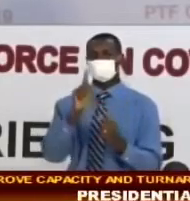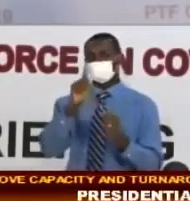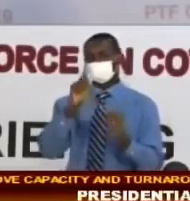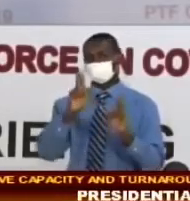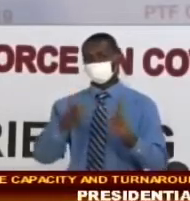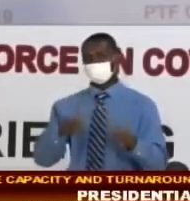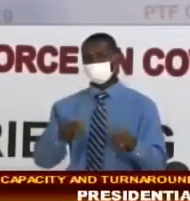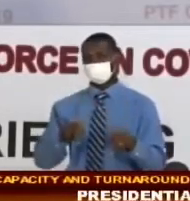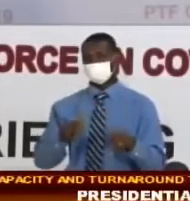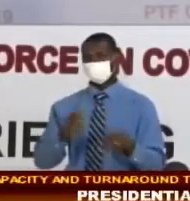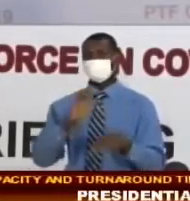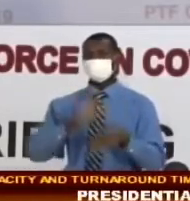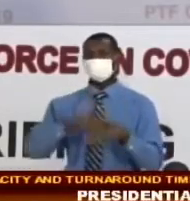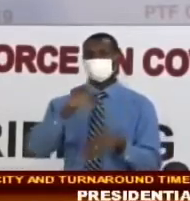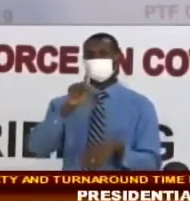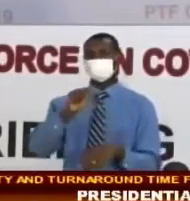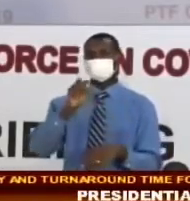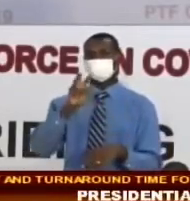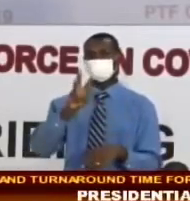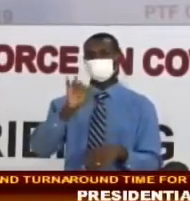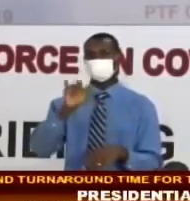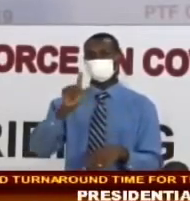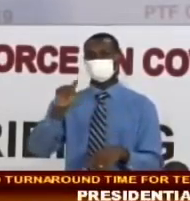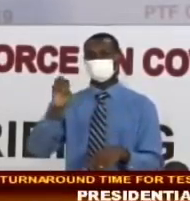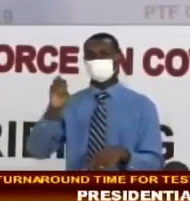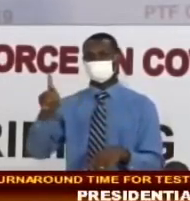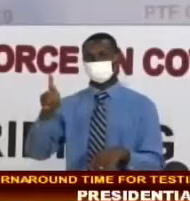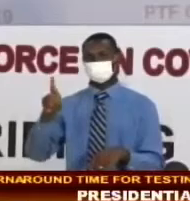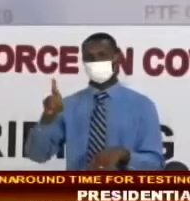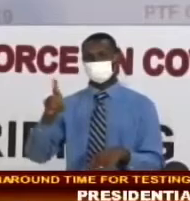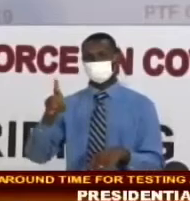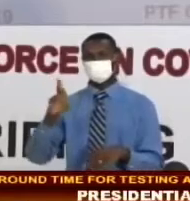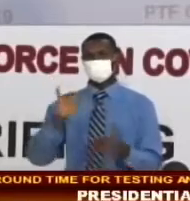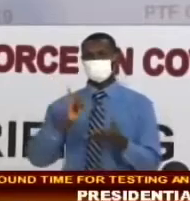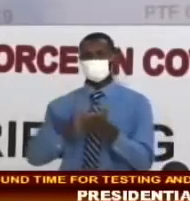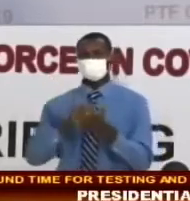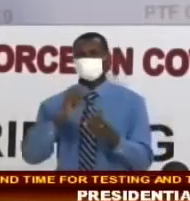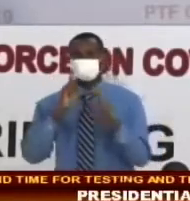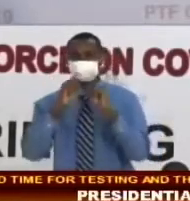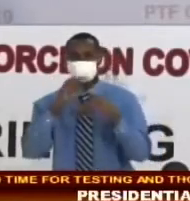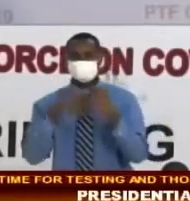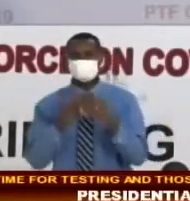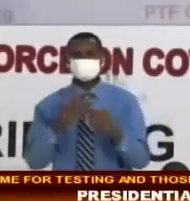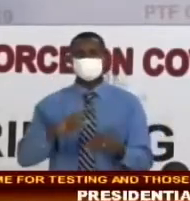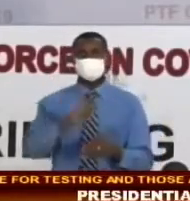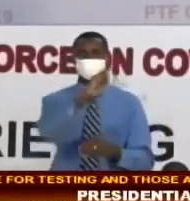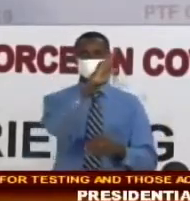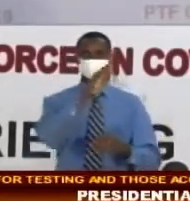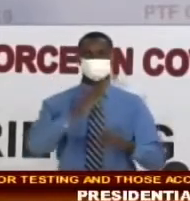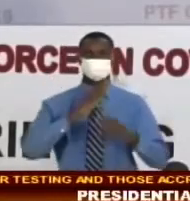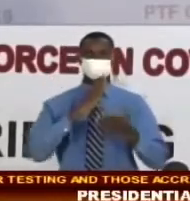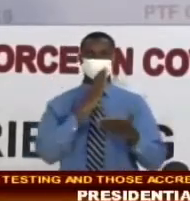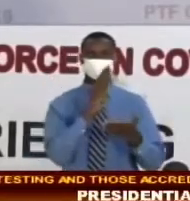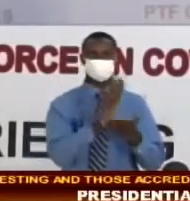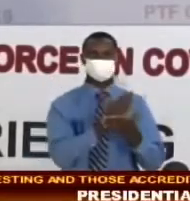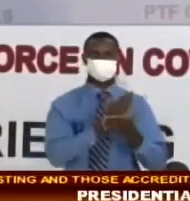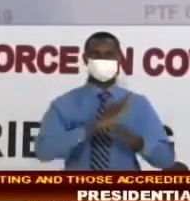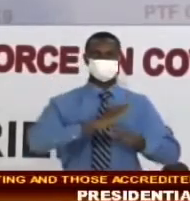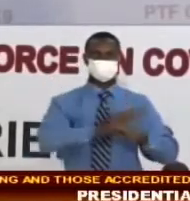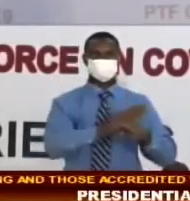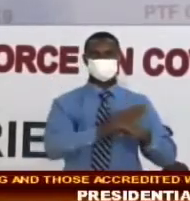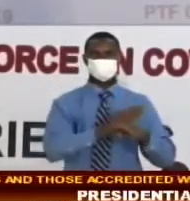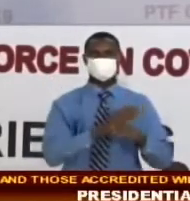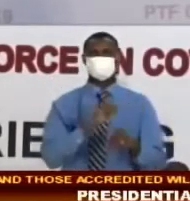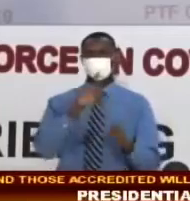extension of the lockdown, we would not be able to open our airports and airspace for normal operations. And someone said,